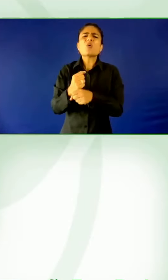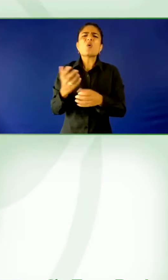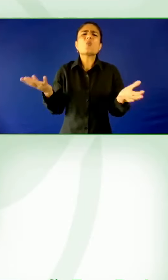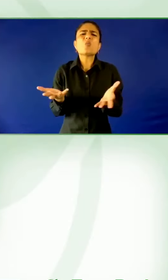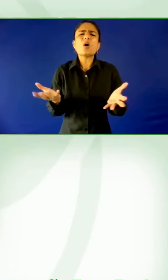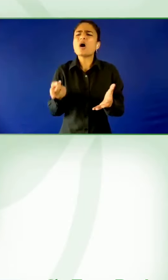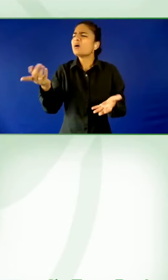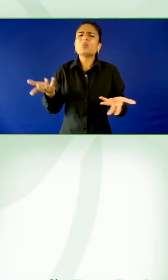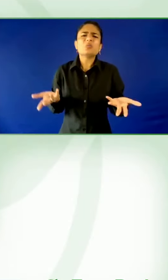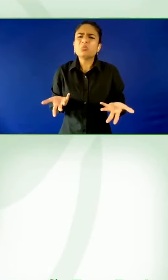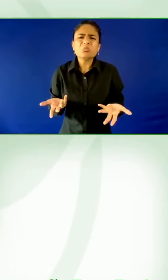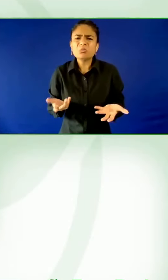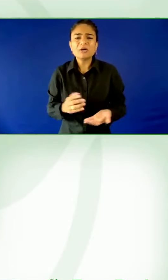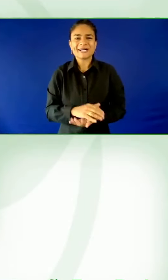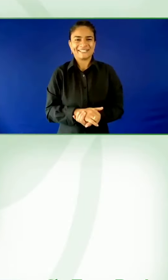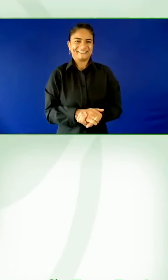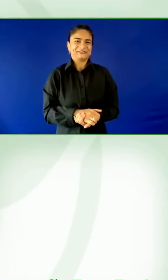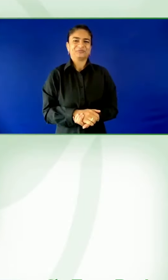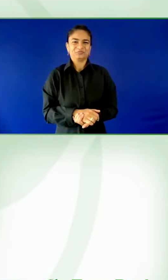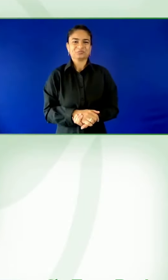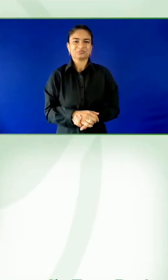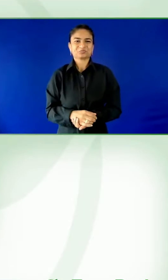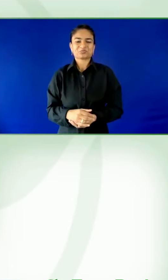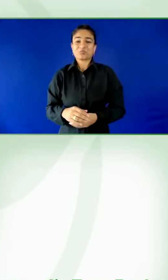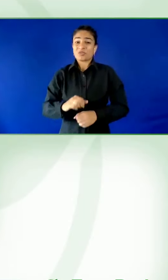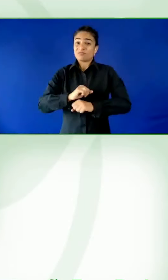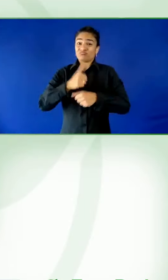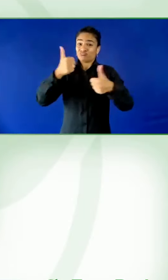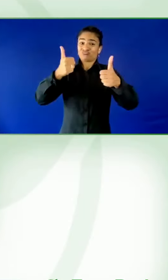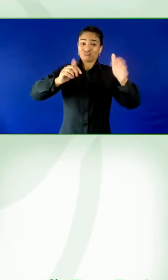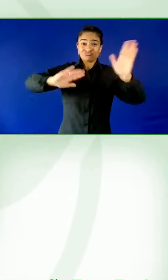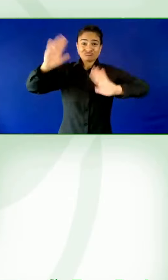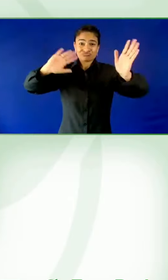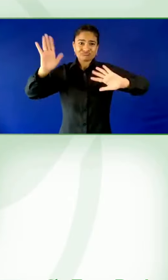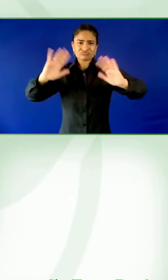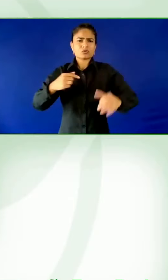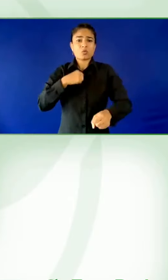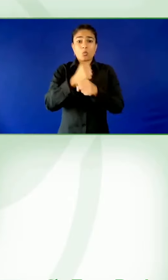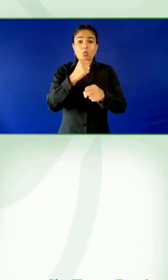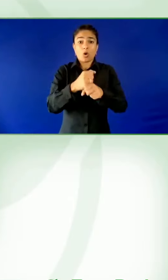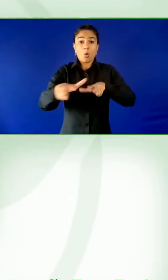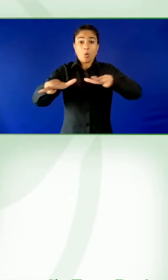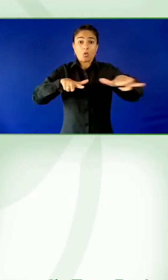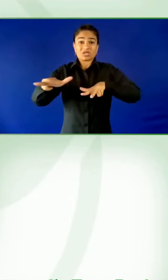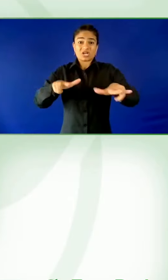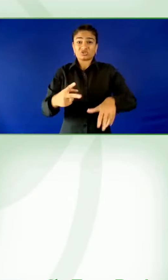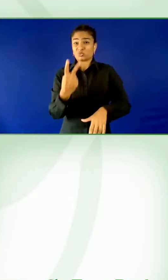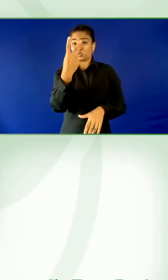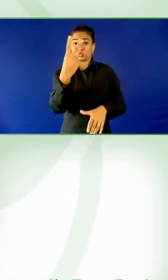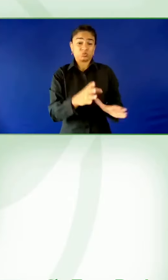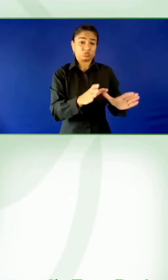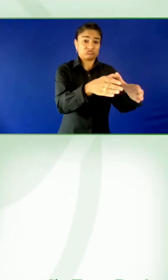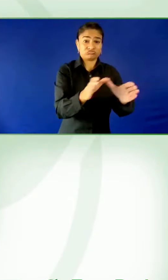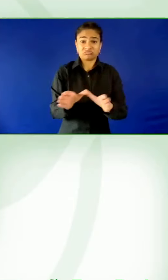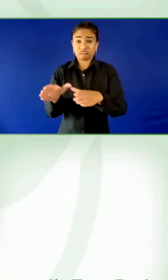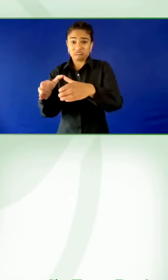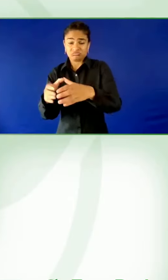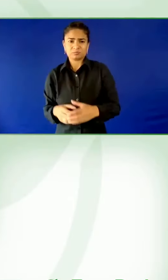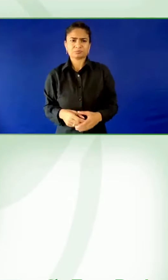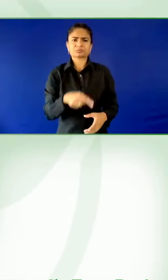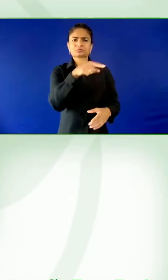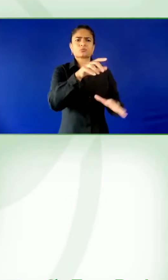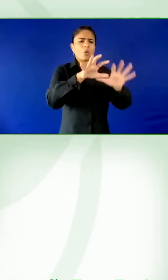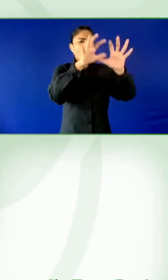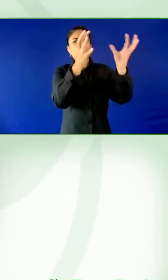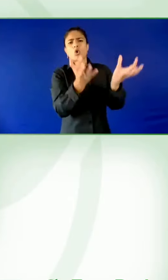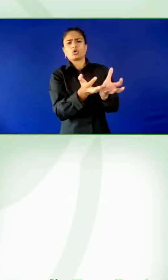World as innovation advisor, and I'm also working for Enable Me as the global incubation manager. Now with